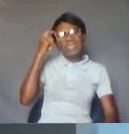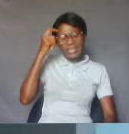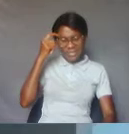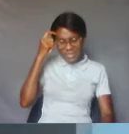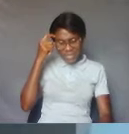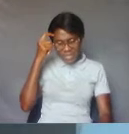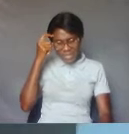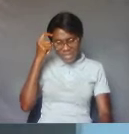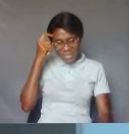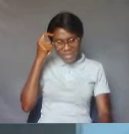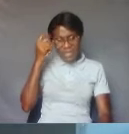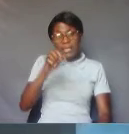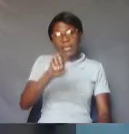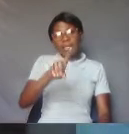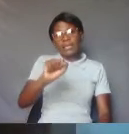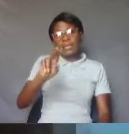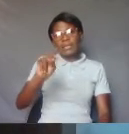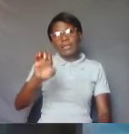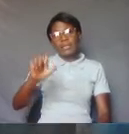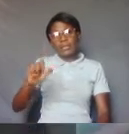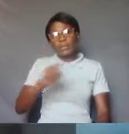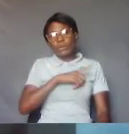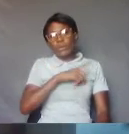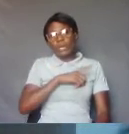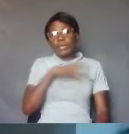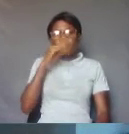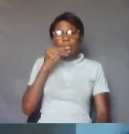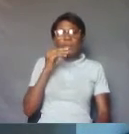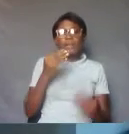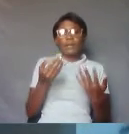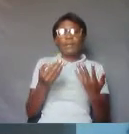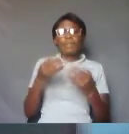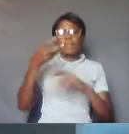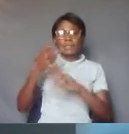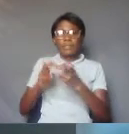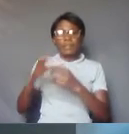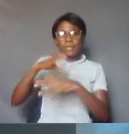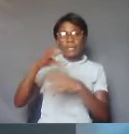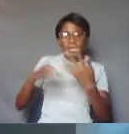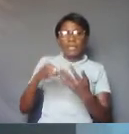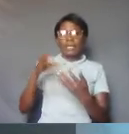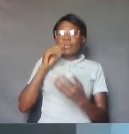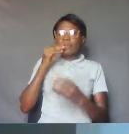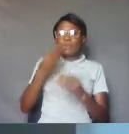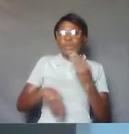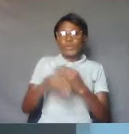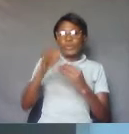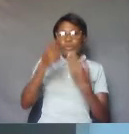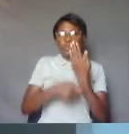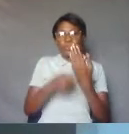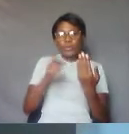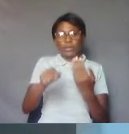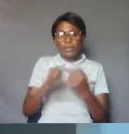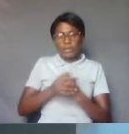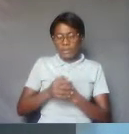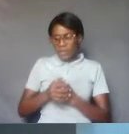happen. Why was there not disabled characters that could remain in that identity within the early Christian movement?